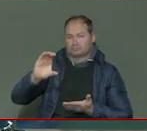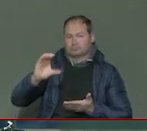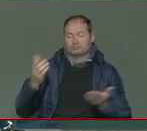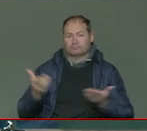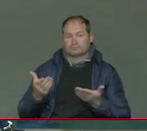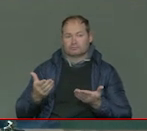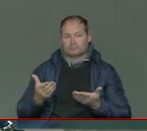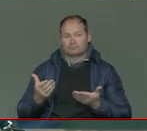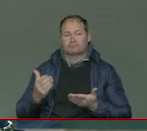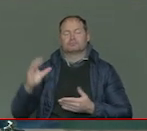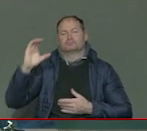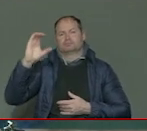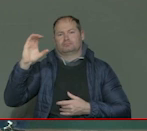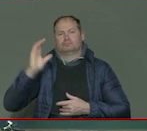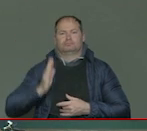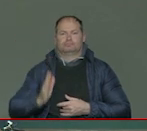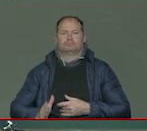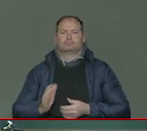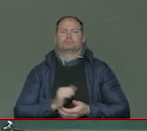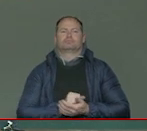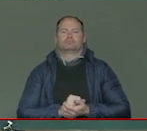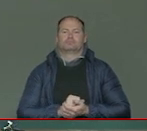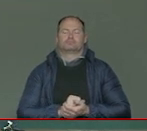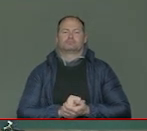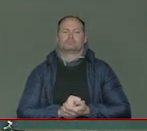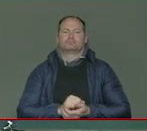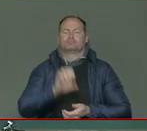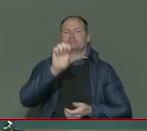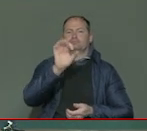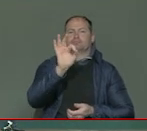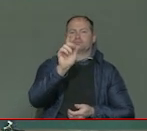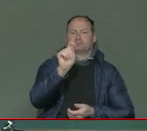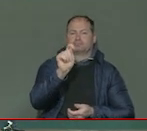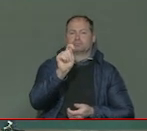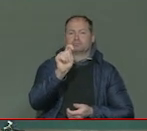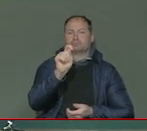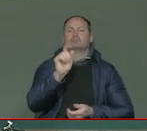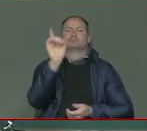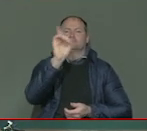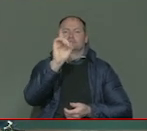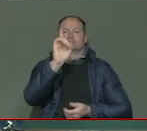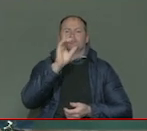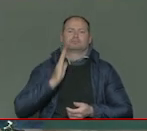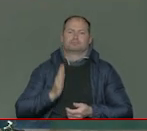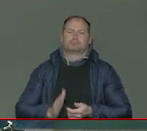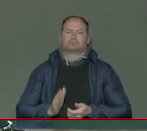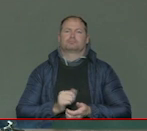the credit side. The EFT is on the debit side. So now we